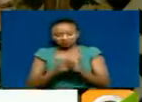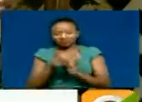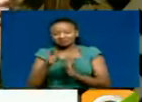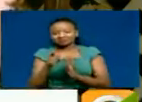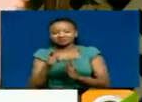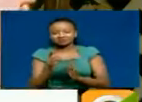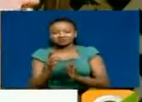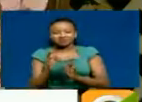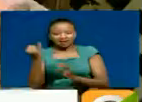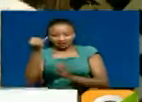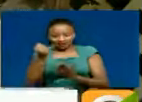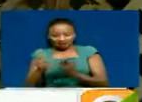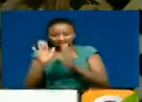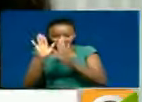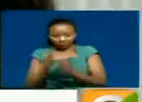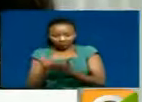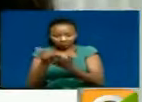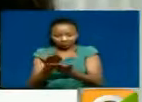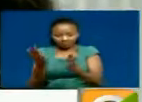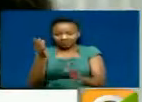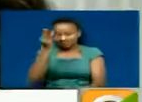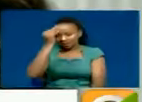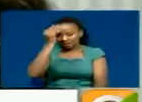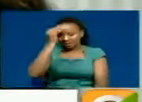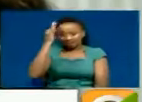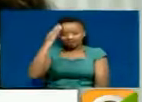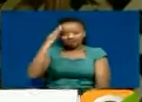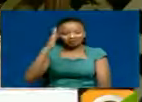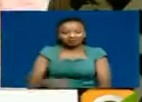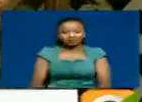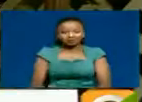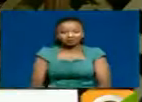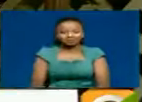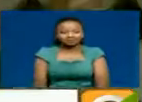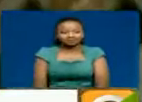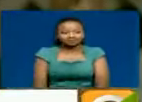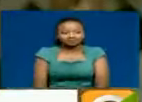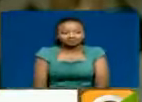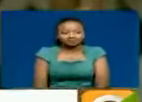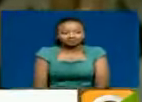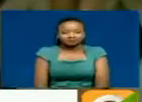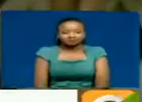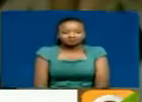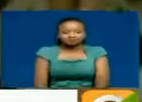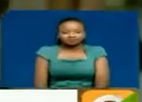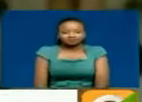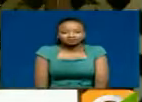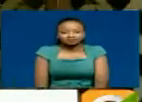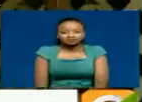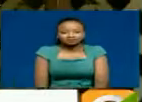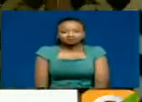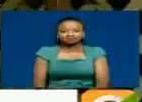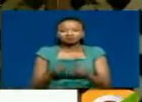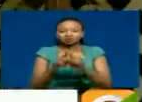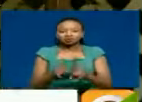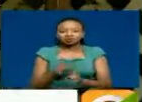important thing that they need to get to know. So this is Samburu. Yes. Also,